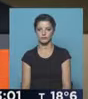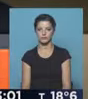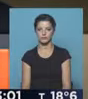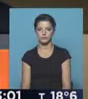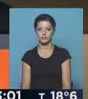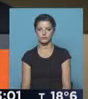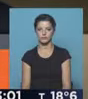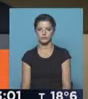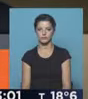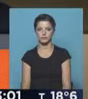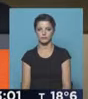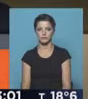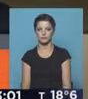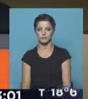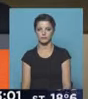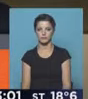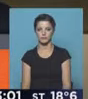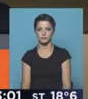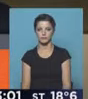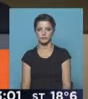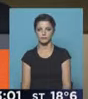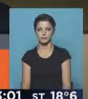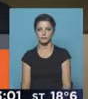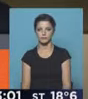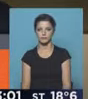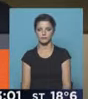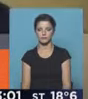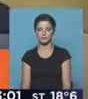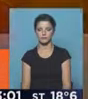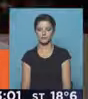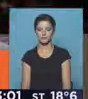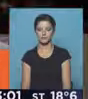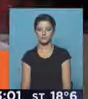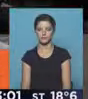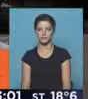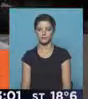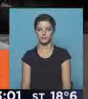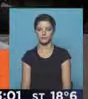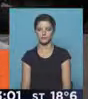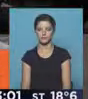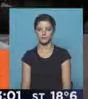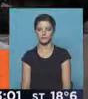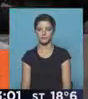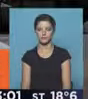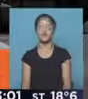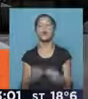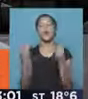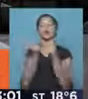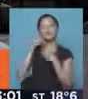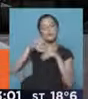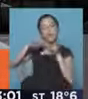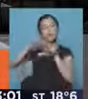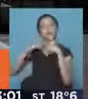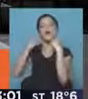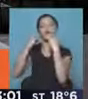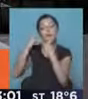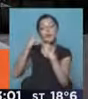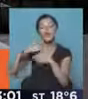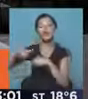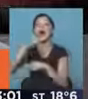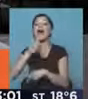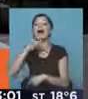political agenda, and there are few better ways to do it than to have a referendum on it. Manifestantes protestan en Atenas contra medidas